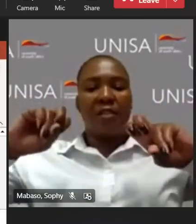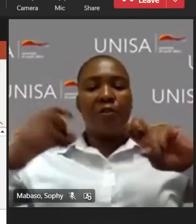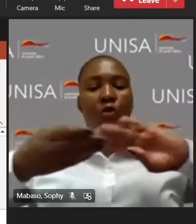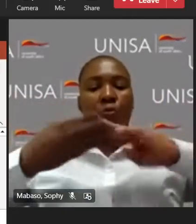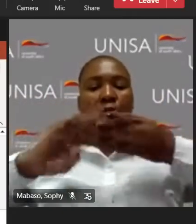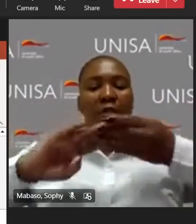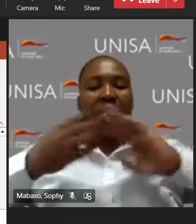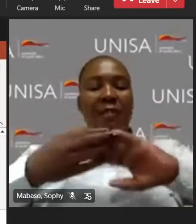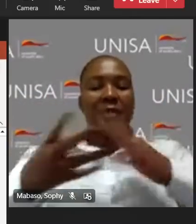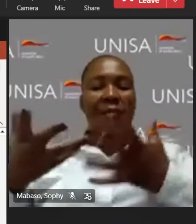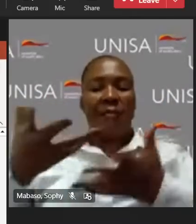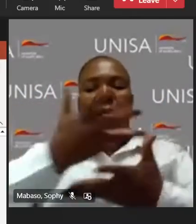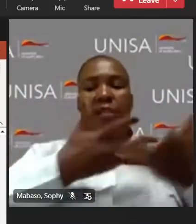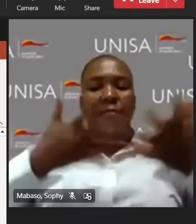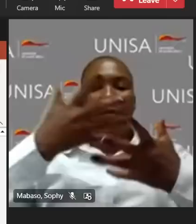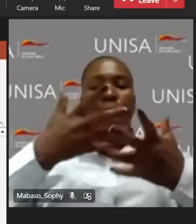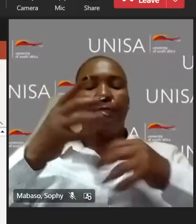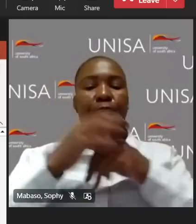engagement.